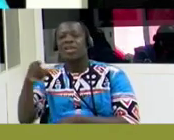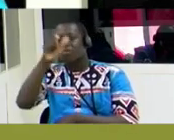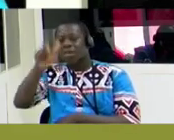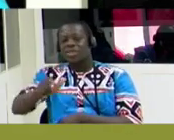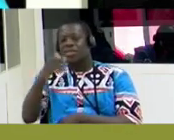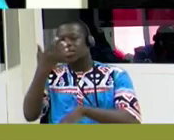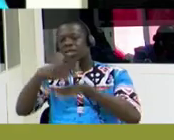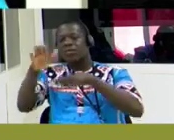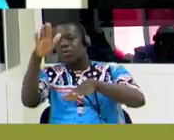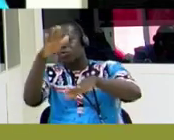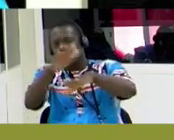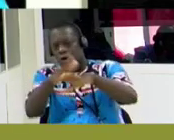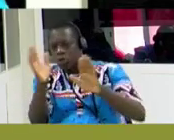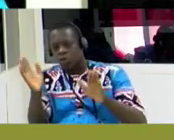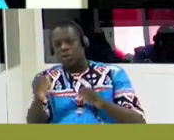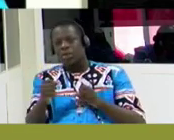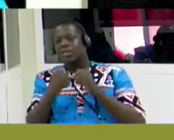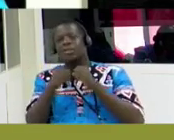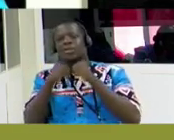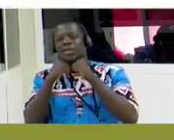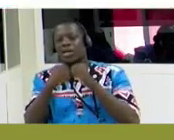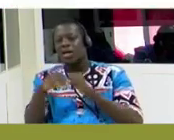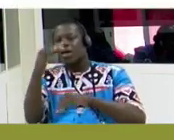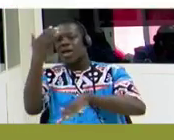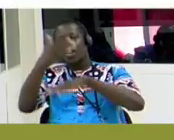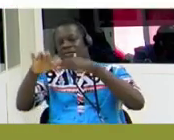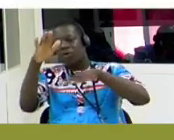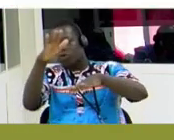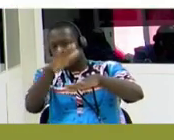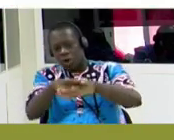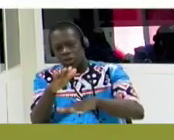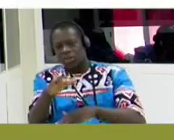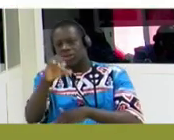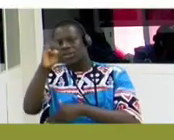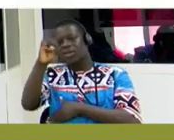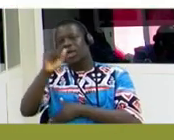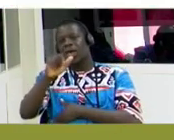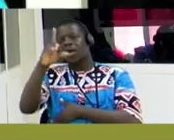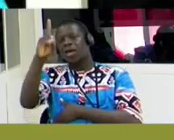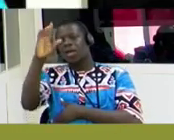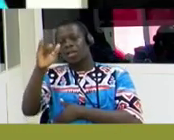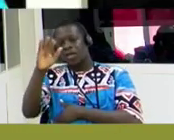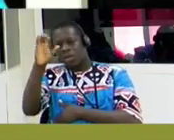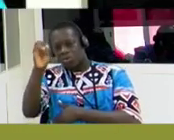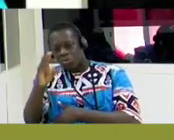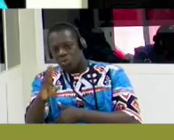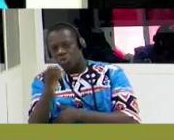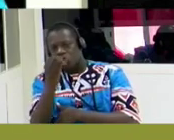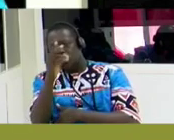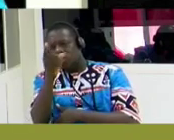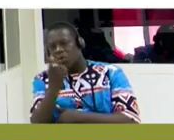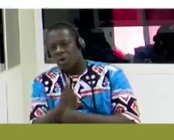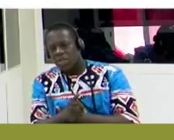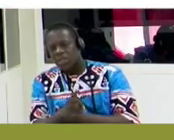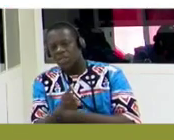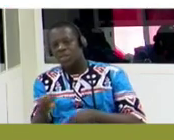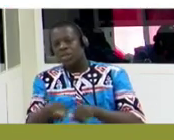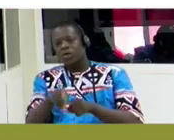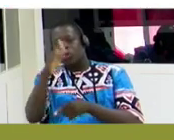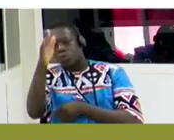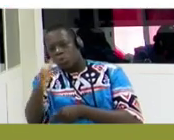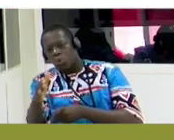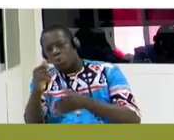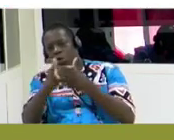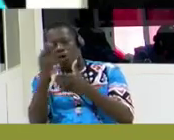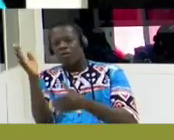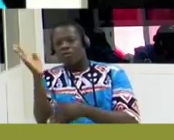touched Sadibu Haidara. What do you say to that? I say no to that. Is it true or is it false? No, it's false.